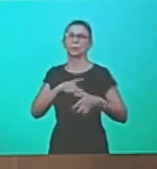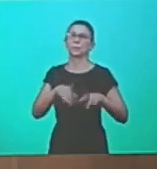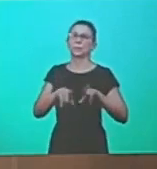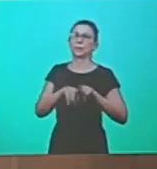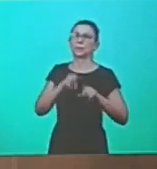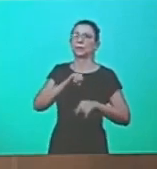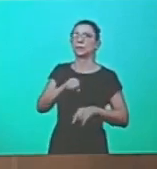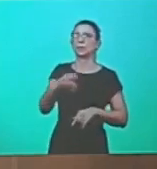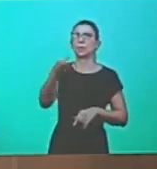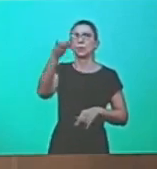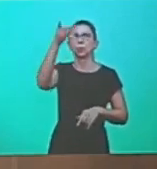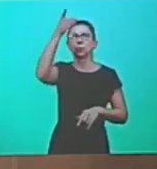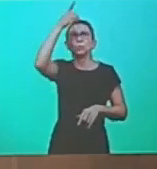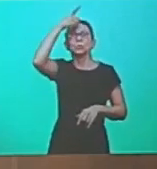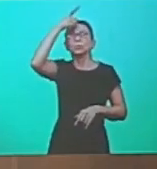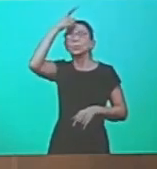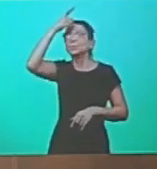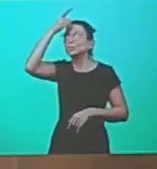when we hold his word,